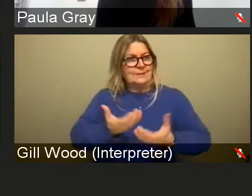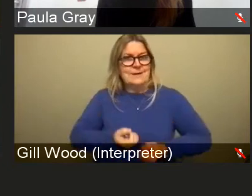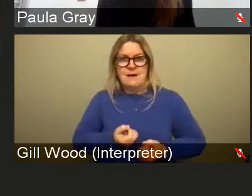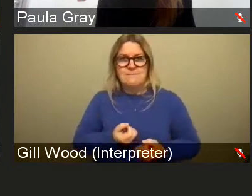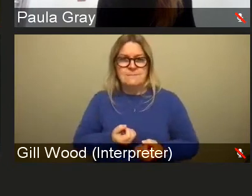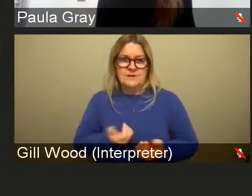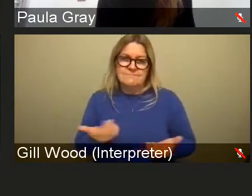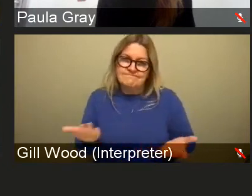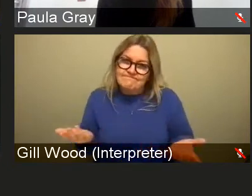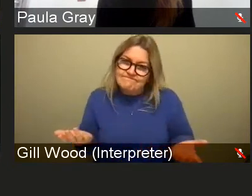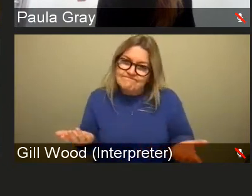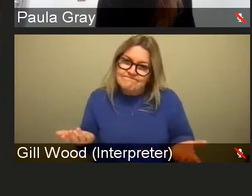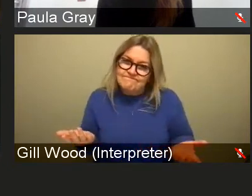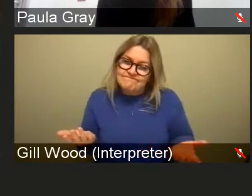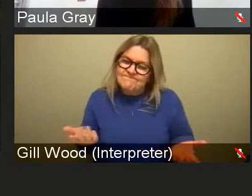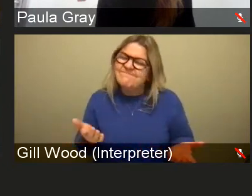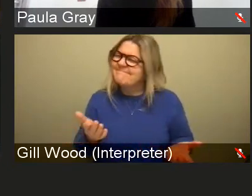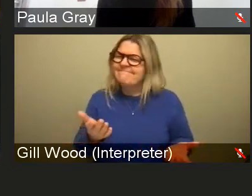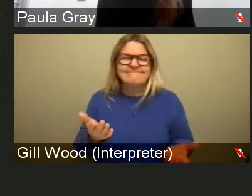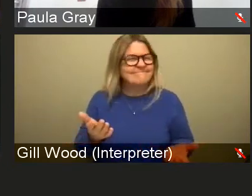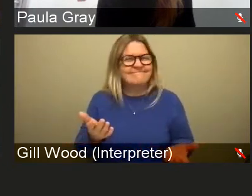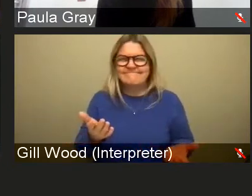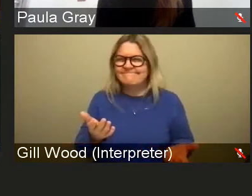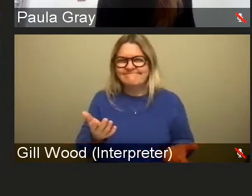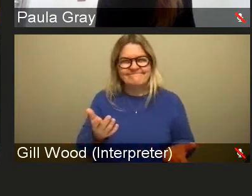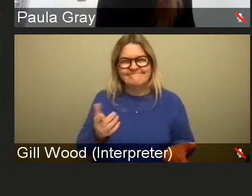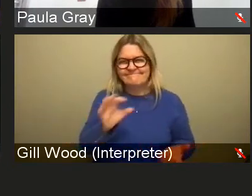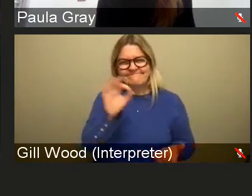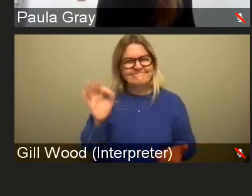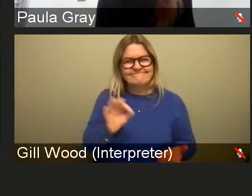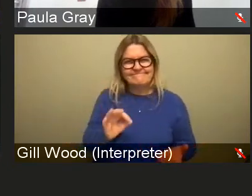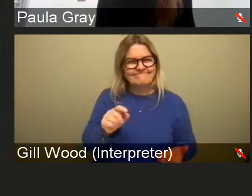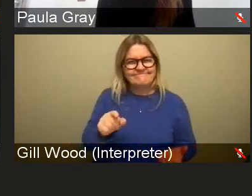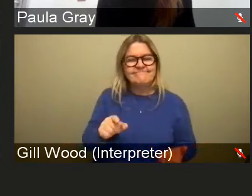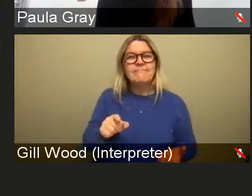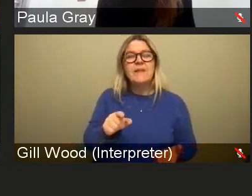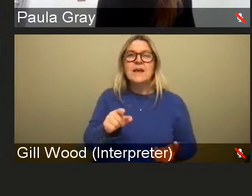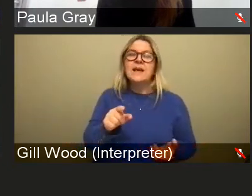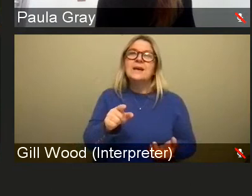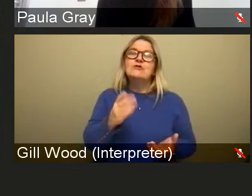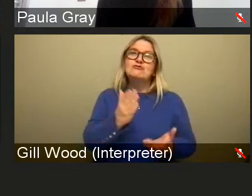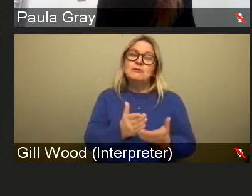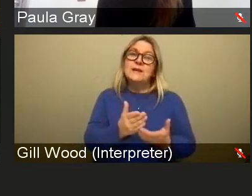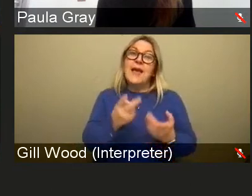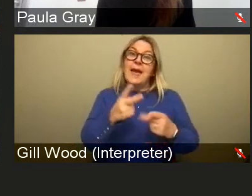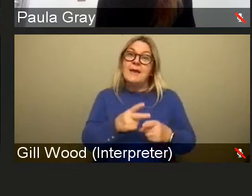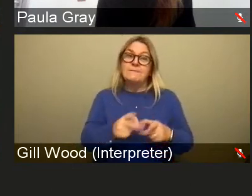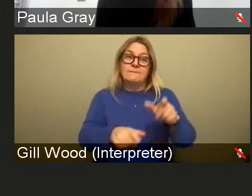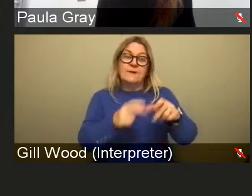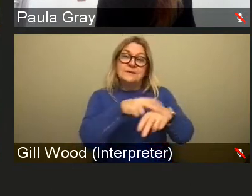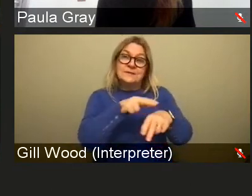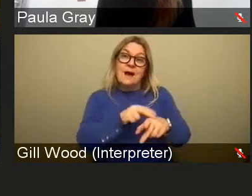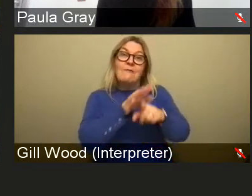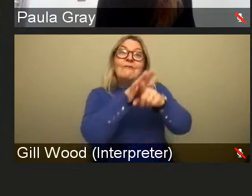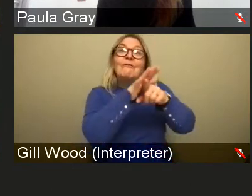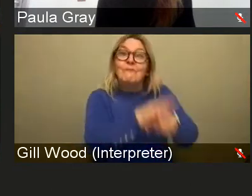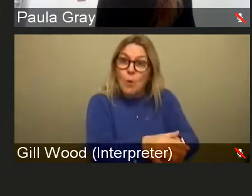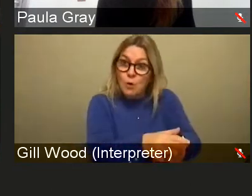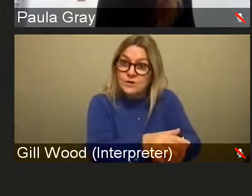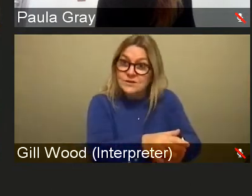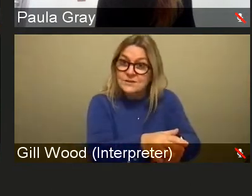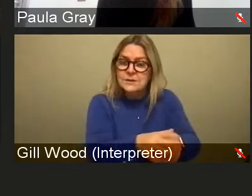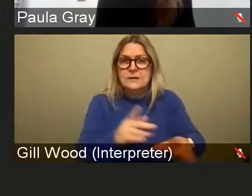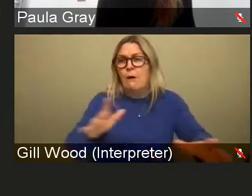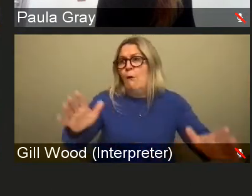kind of why would an organisation be doing this? If this is something which is imposed upon staff, people feel that they're doing it because they've